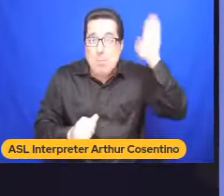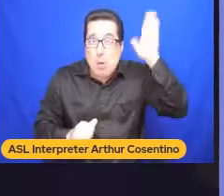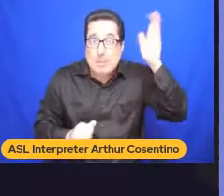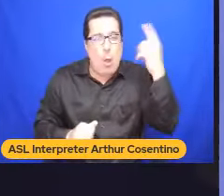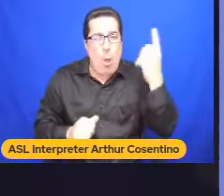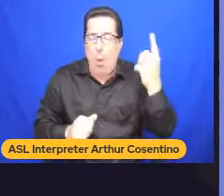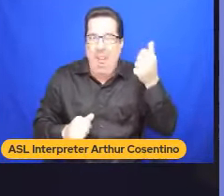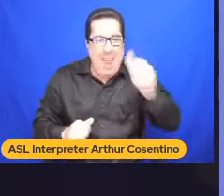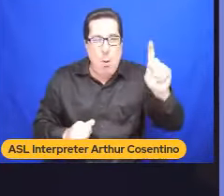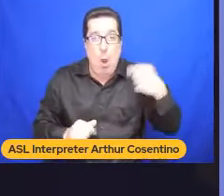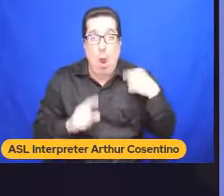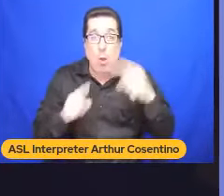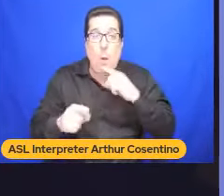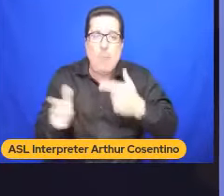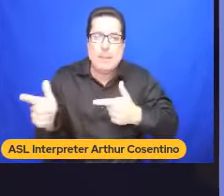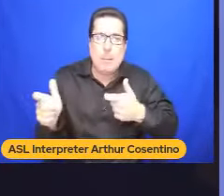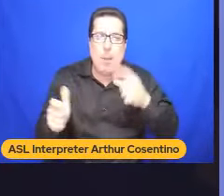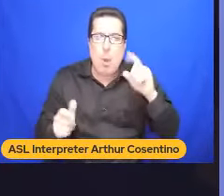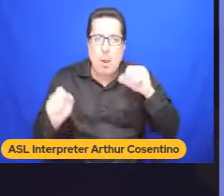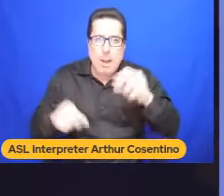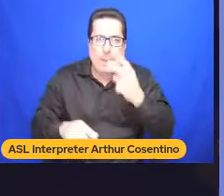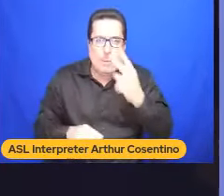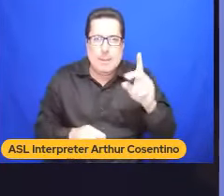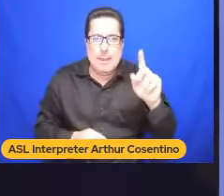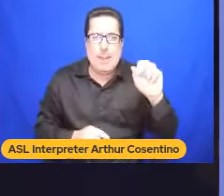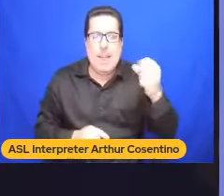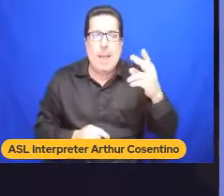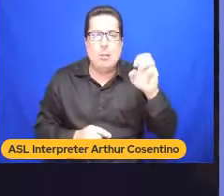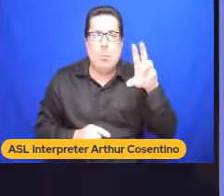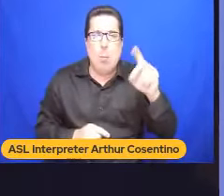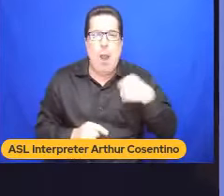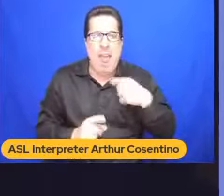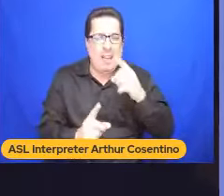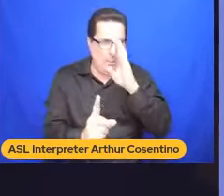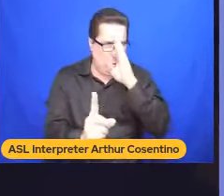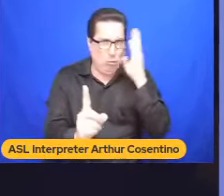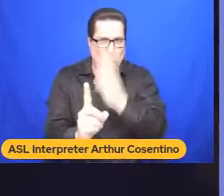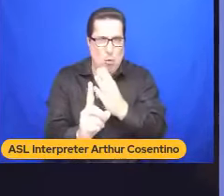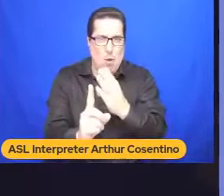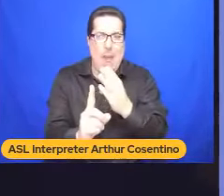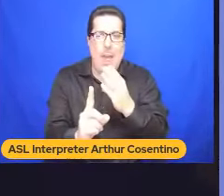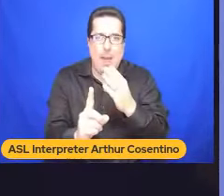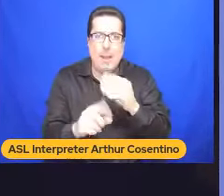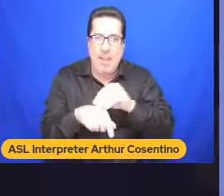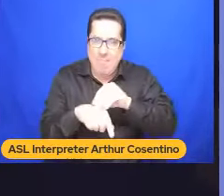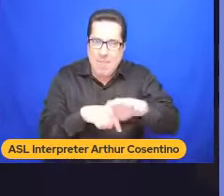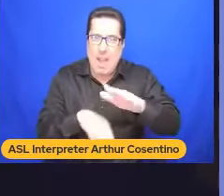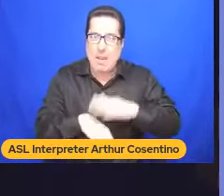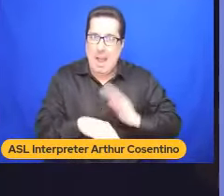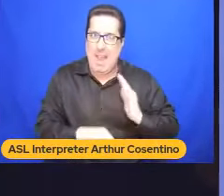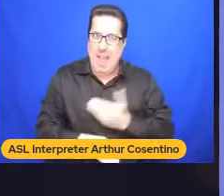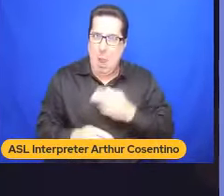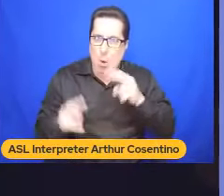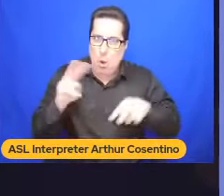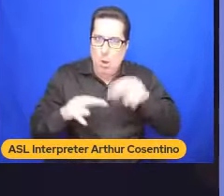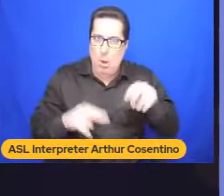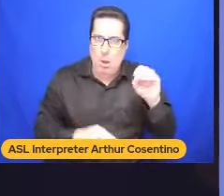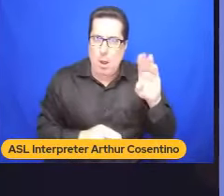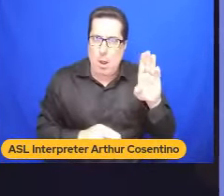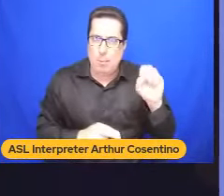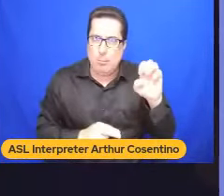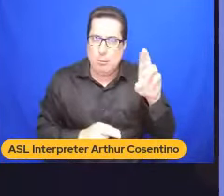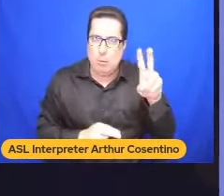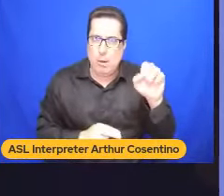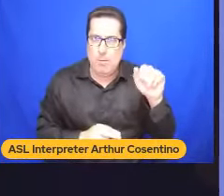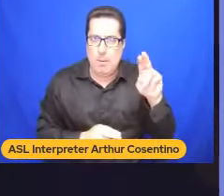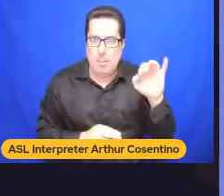The speed with which we can read a dashboard has a direct effect on our observability. So, it may be that